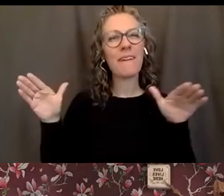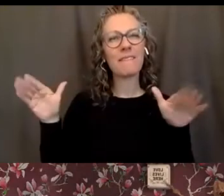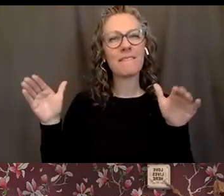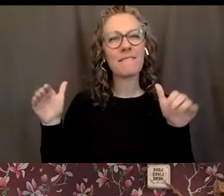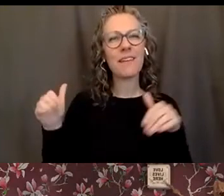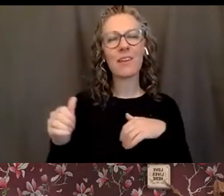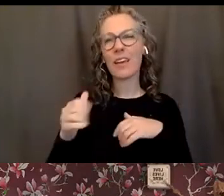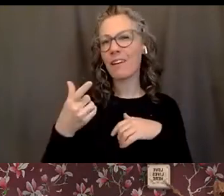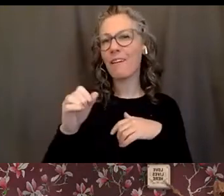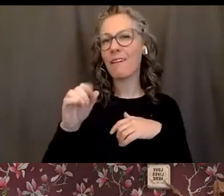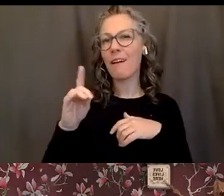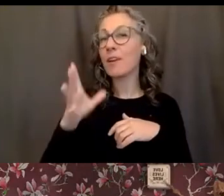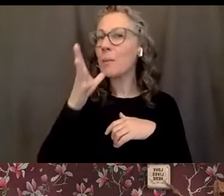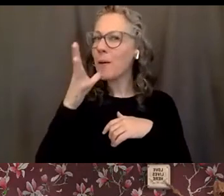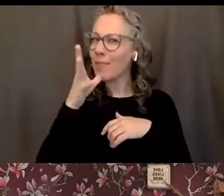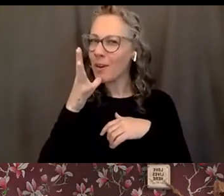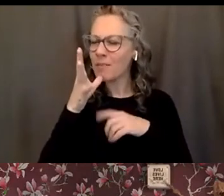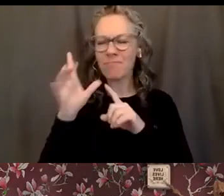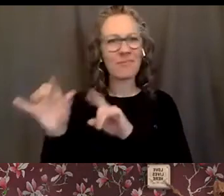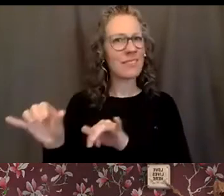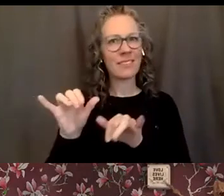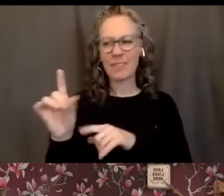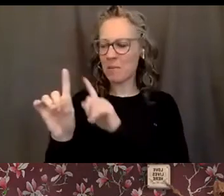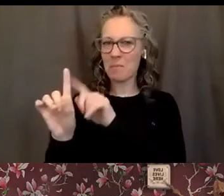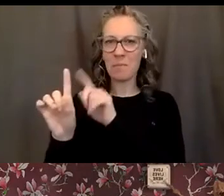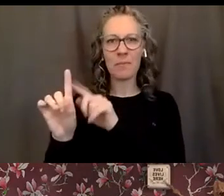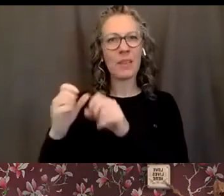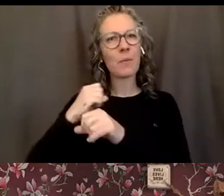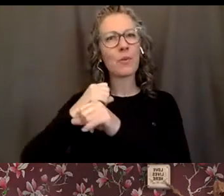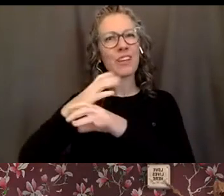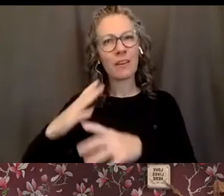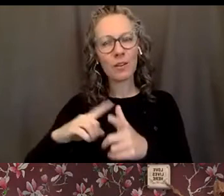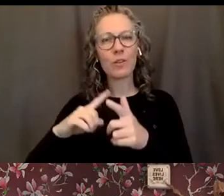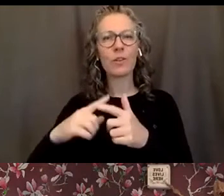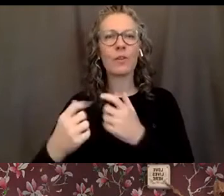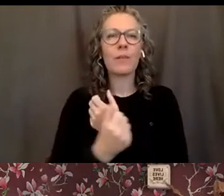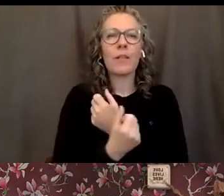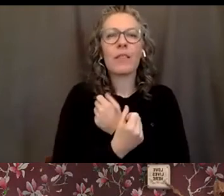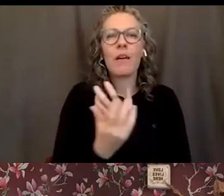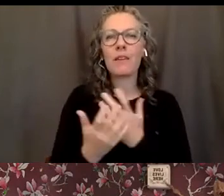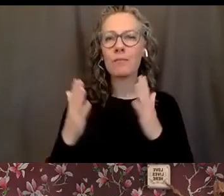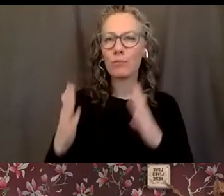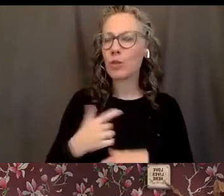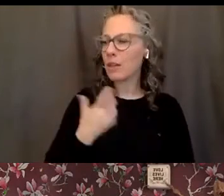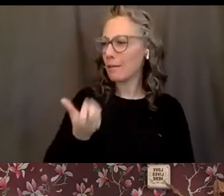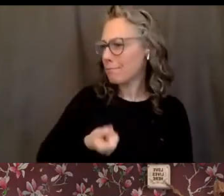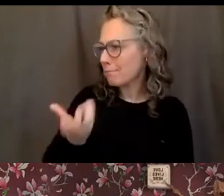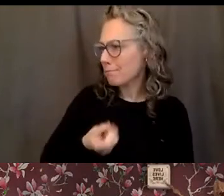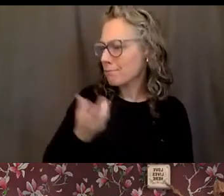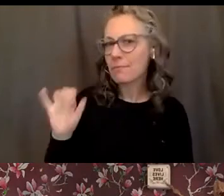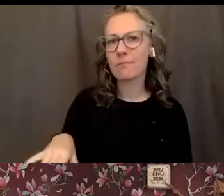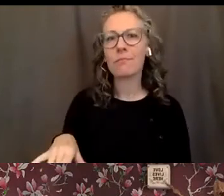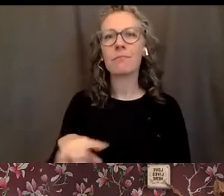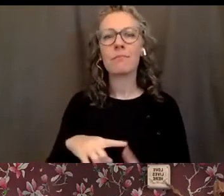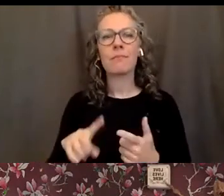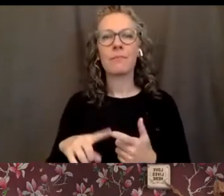he is the same mentor, the protector, or the loving confidant. To me,